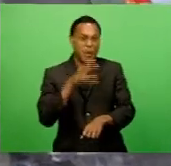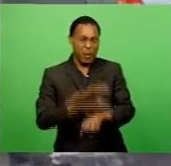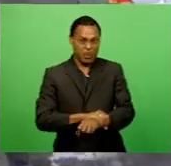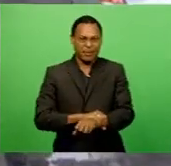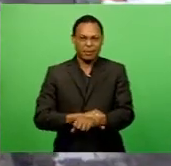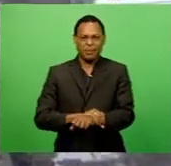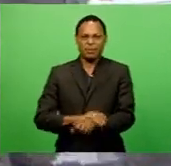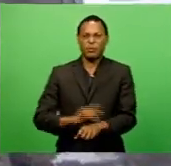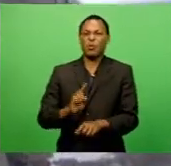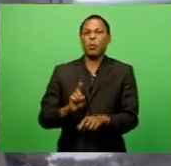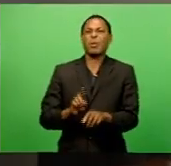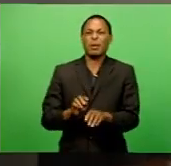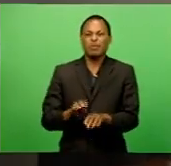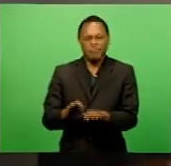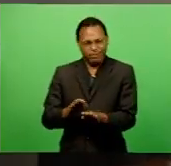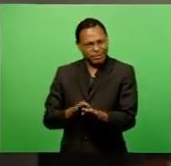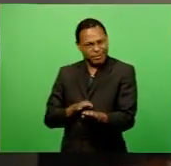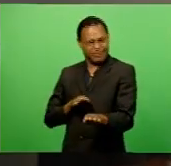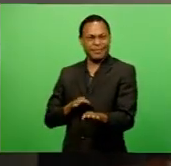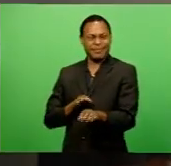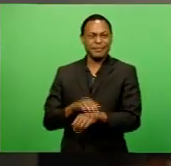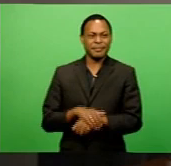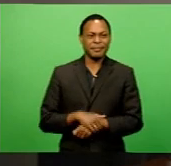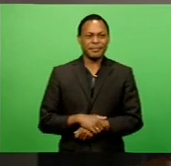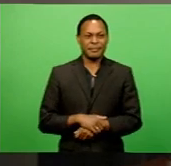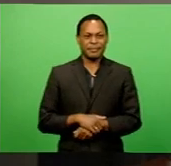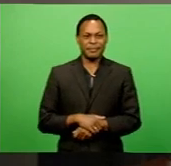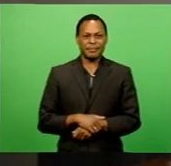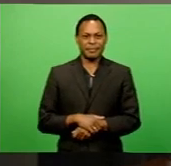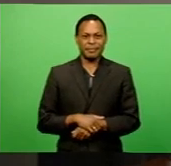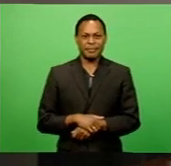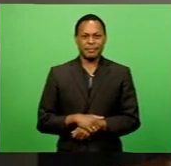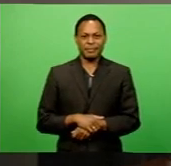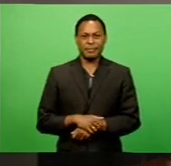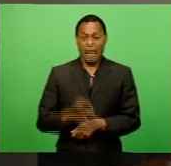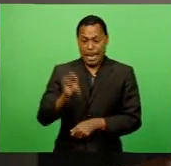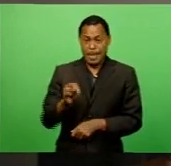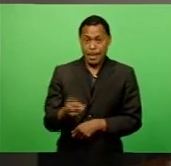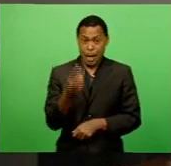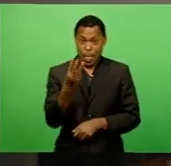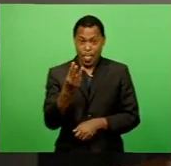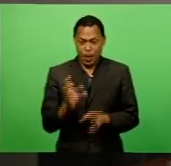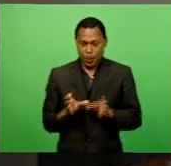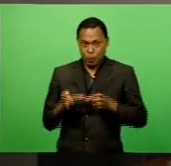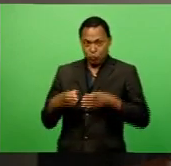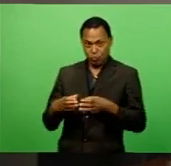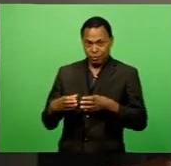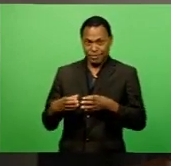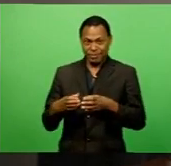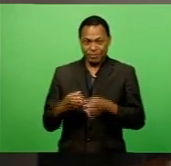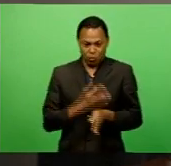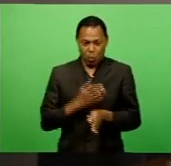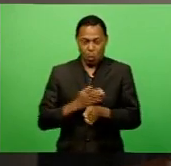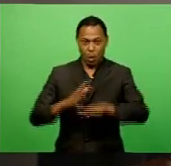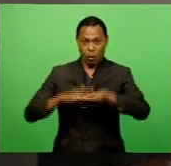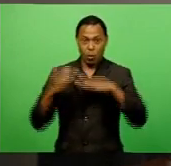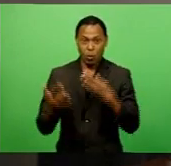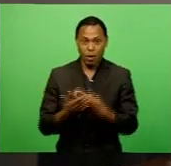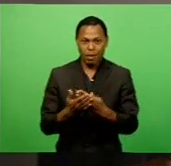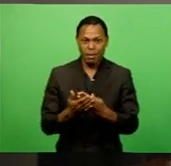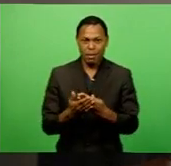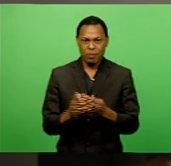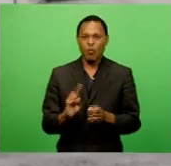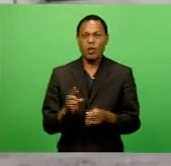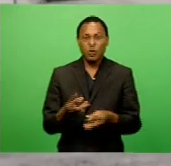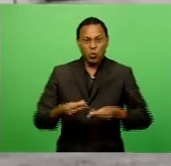optimize traffic flow. Three groups are working together to get the most economical solution for this flow of